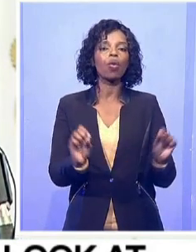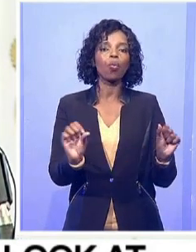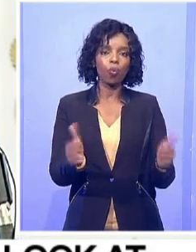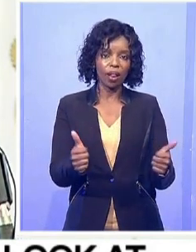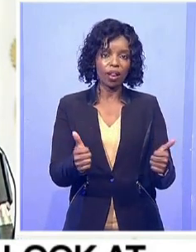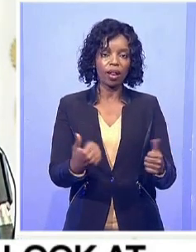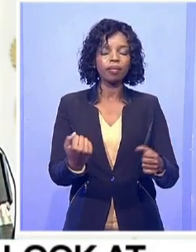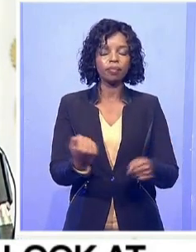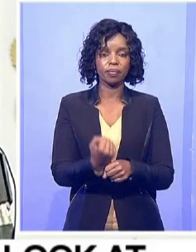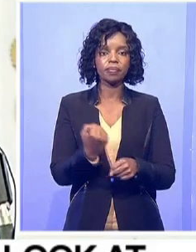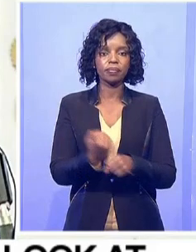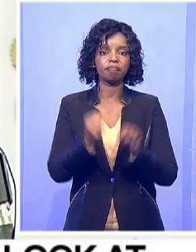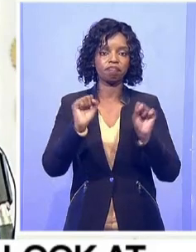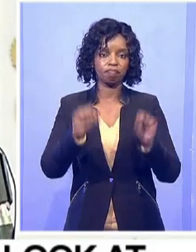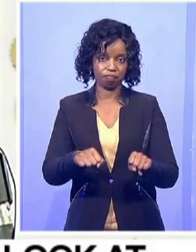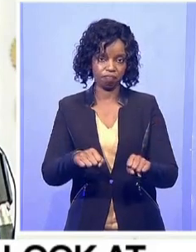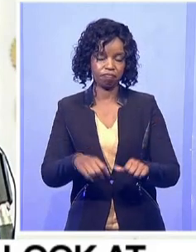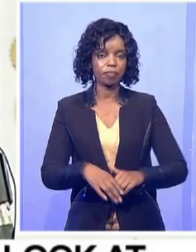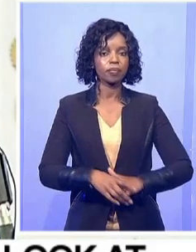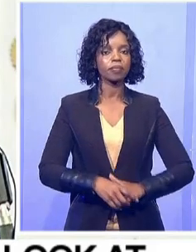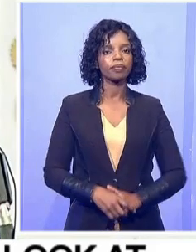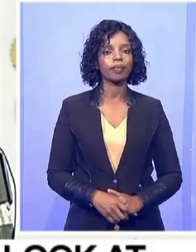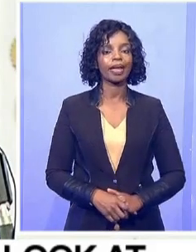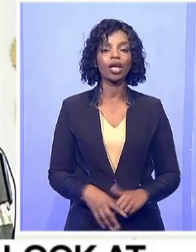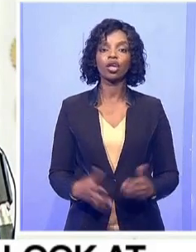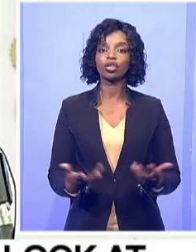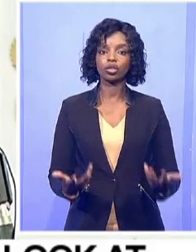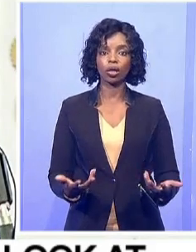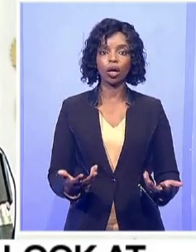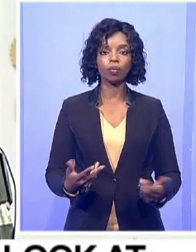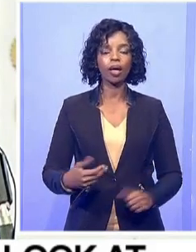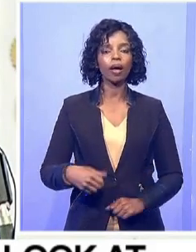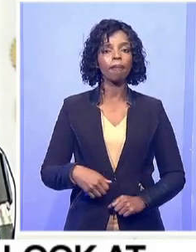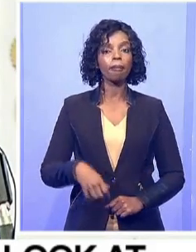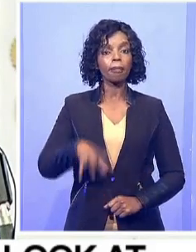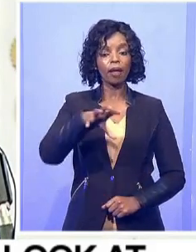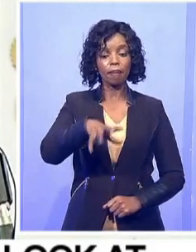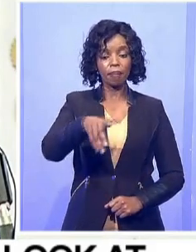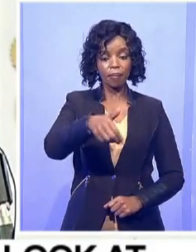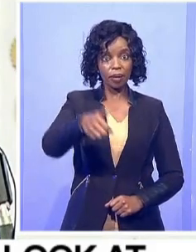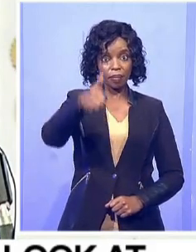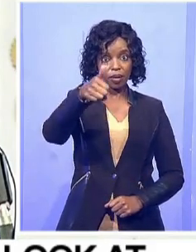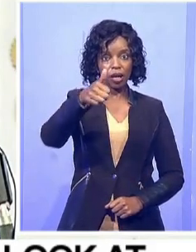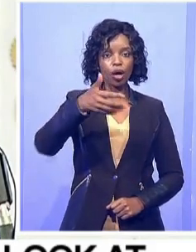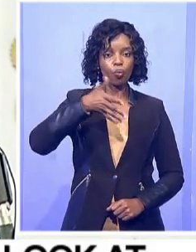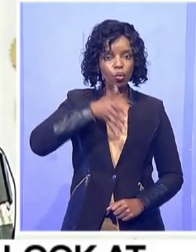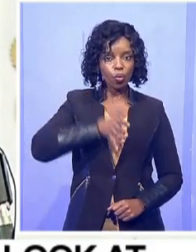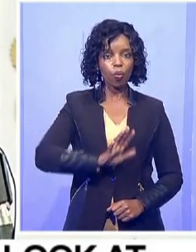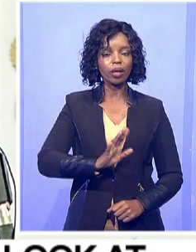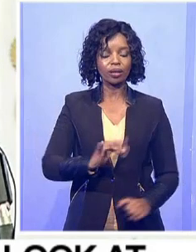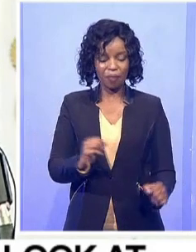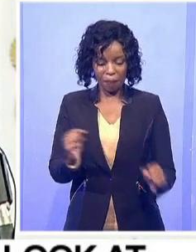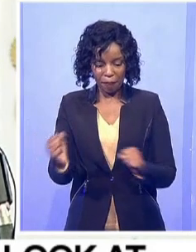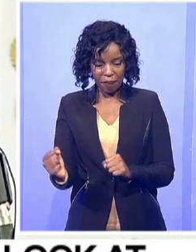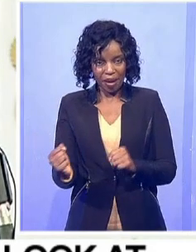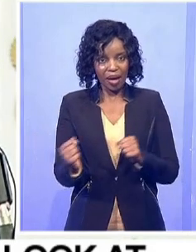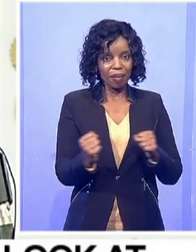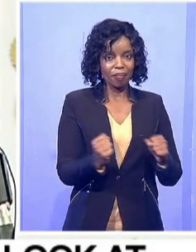So, Premier, we want to have a permanent relationship with yourself.